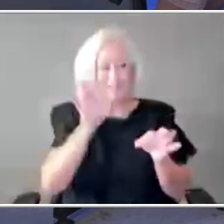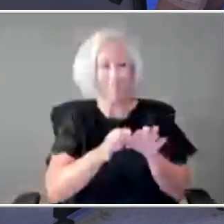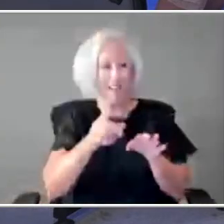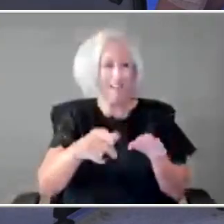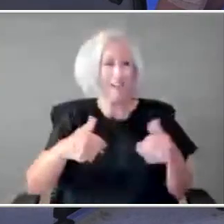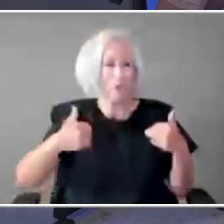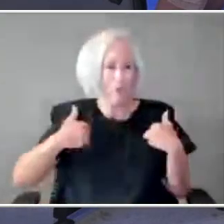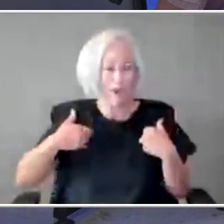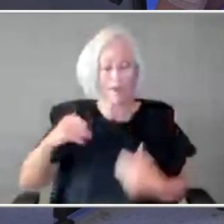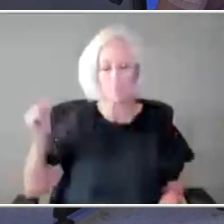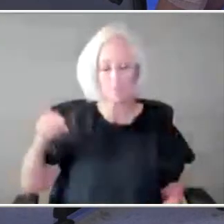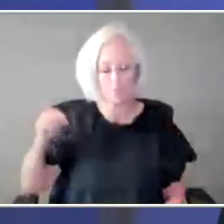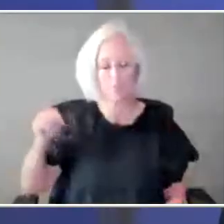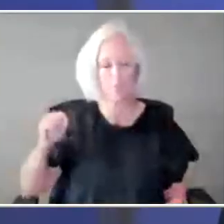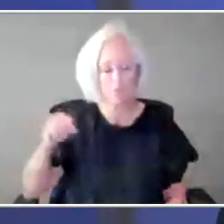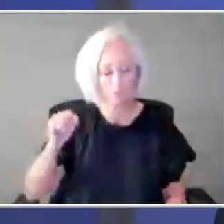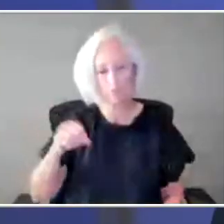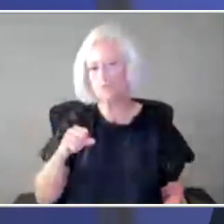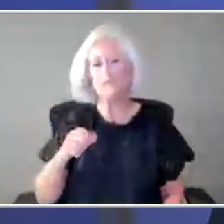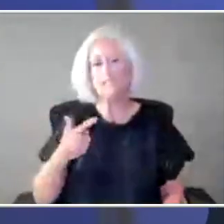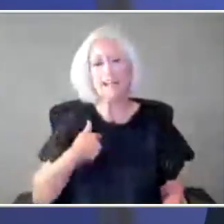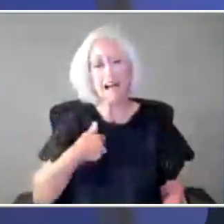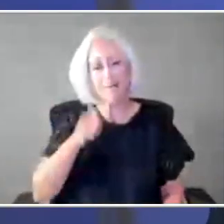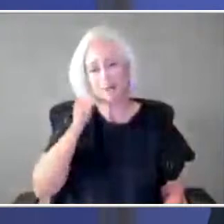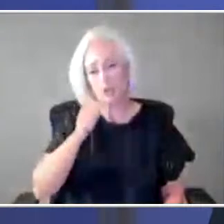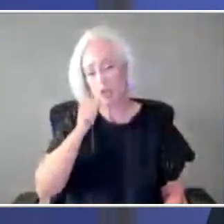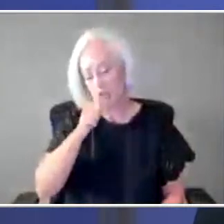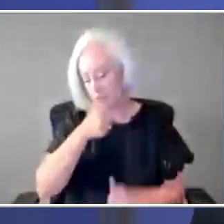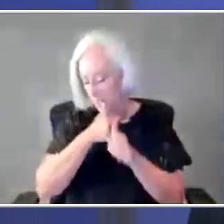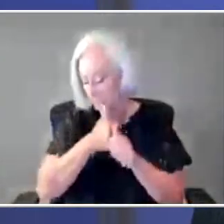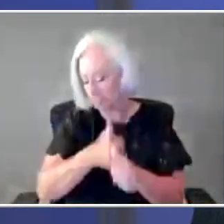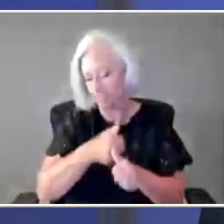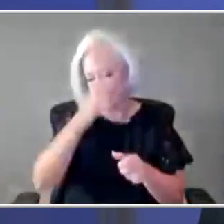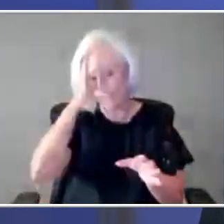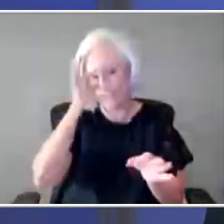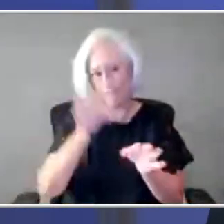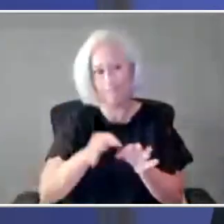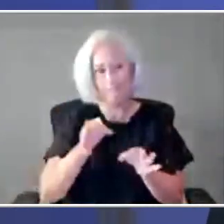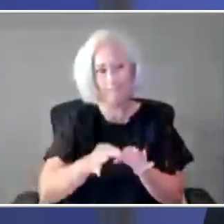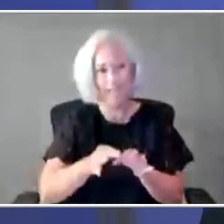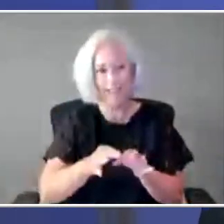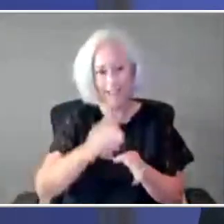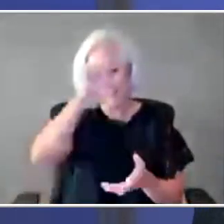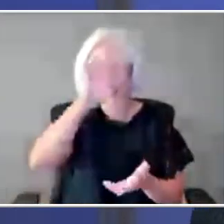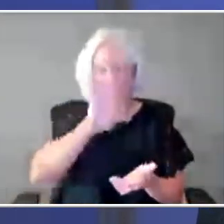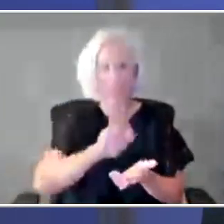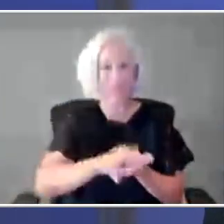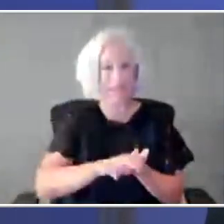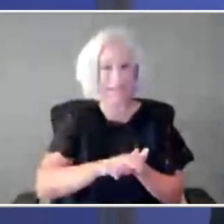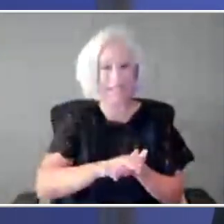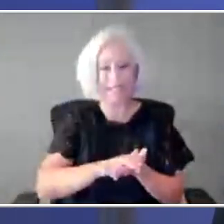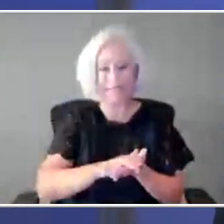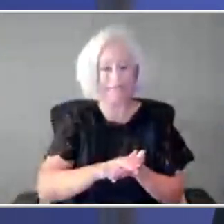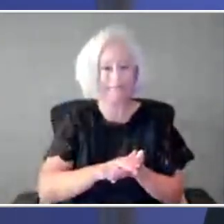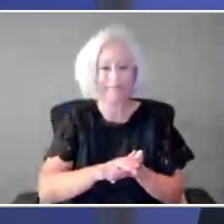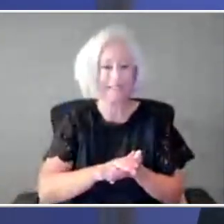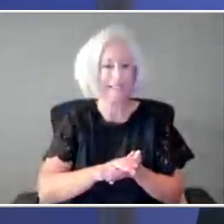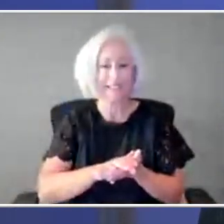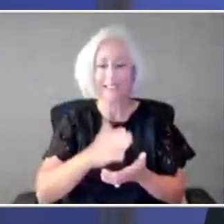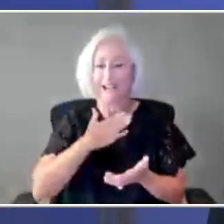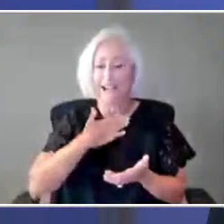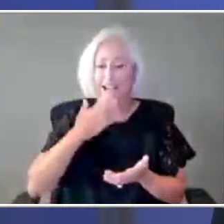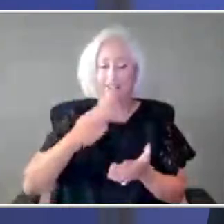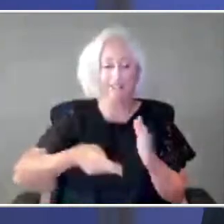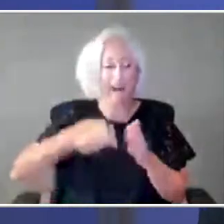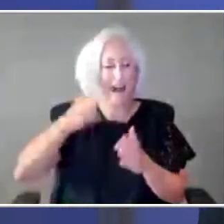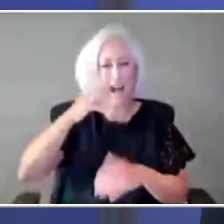Yeah, I'm a girl of faith. I mean, I believe, you know, I believe in faith. I have my higher power that I completely believe